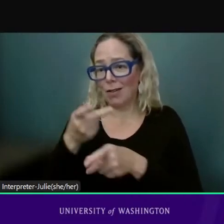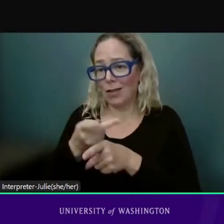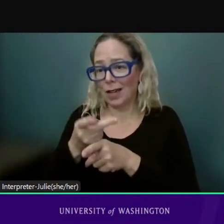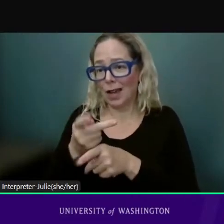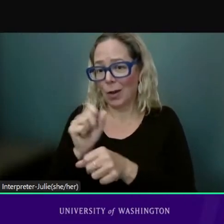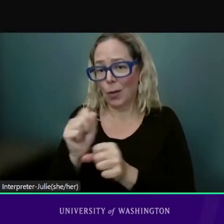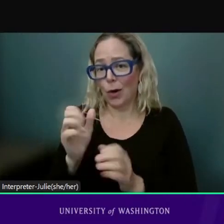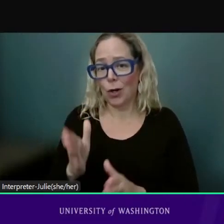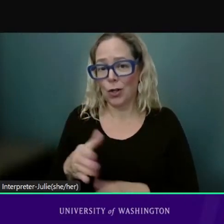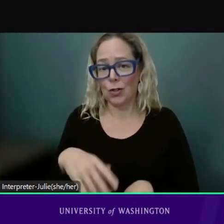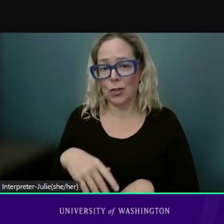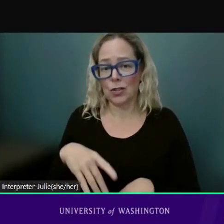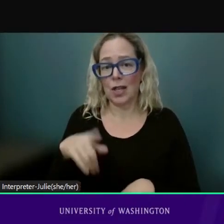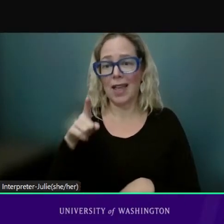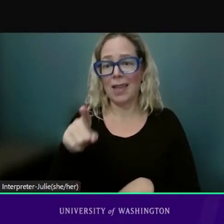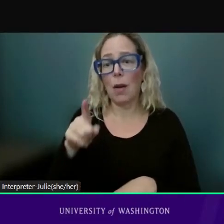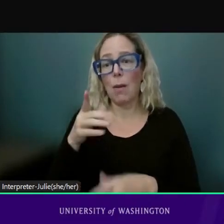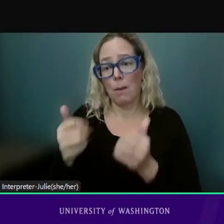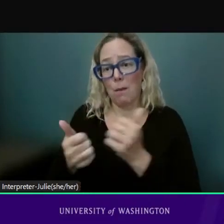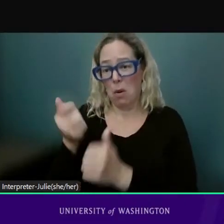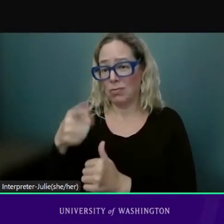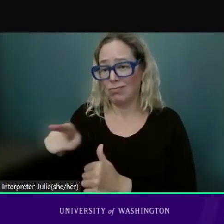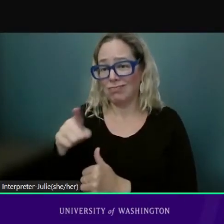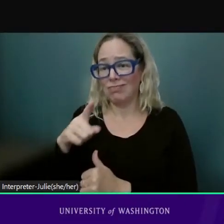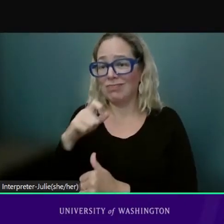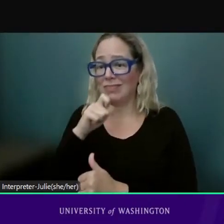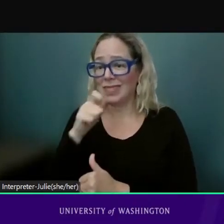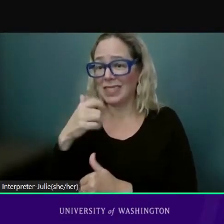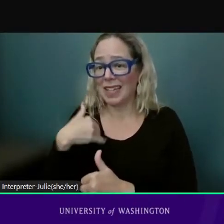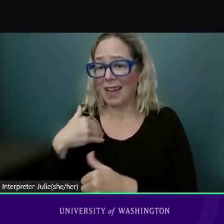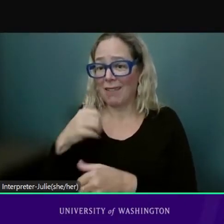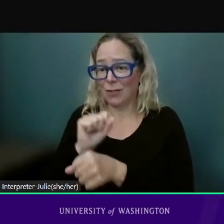2.7 times higher than the